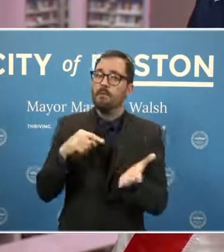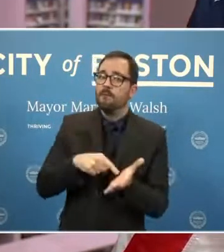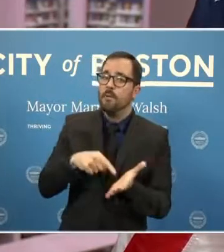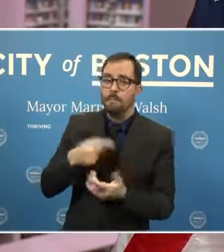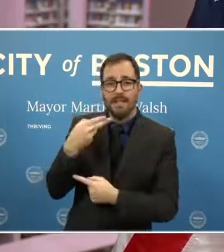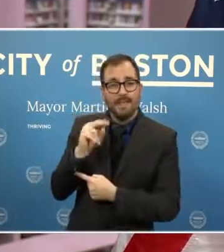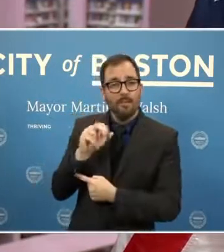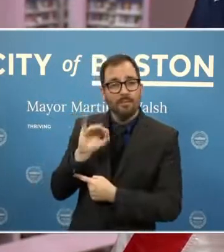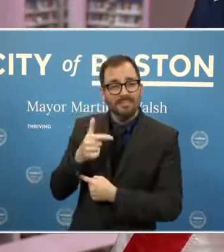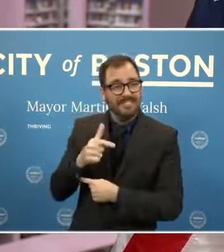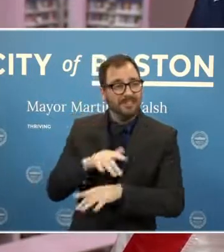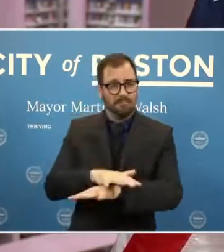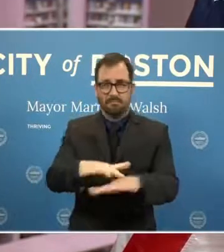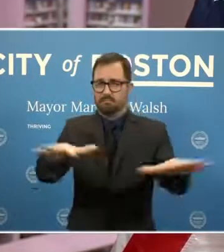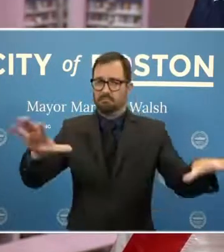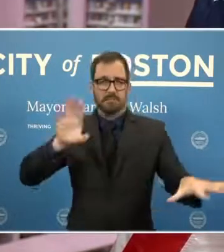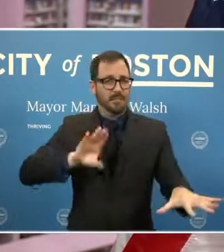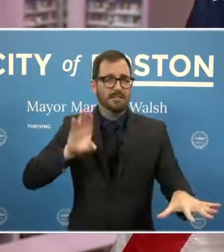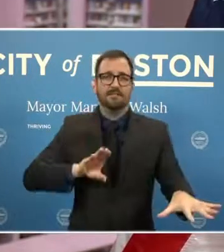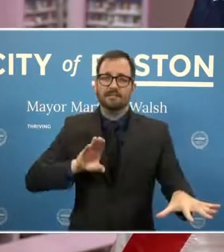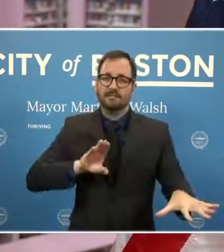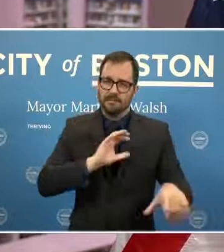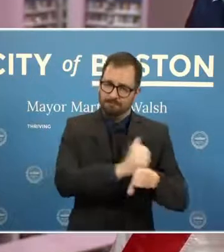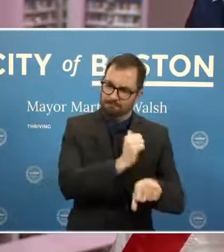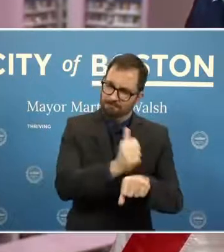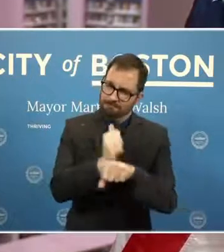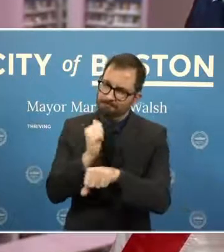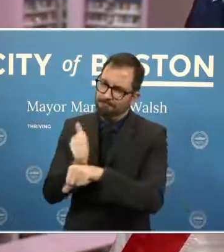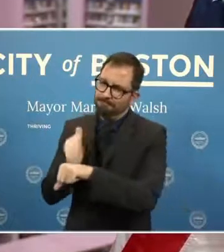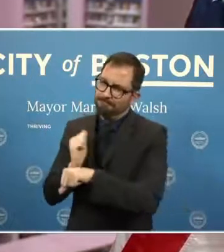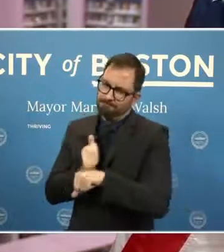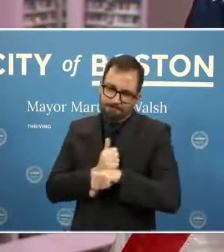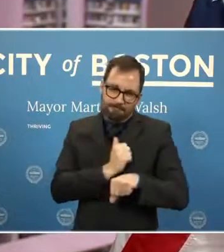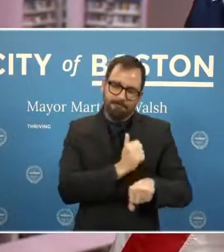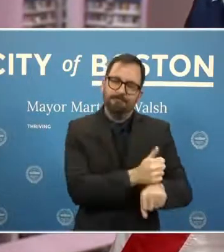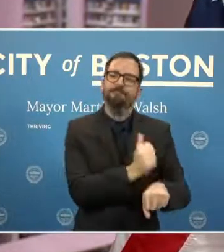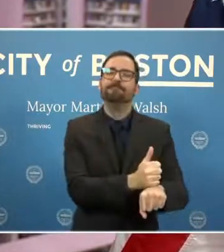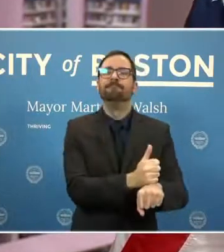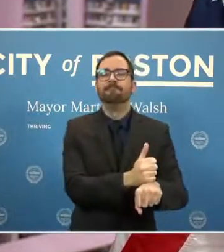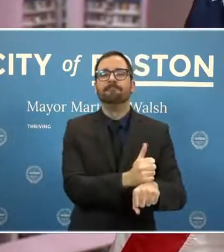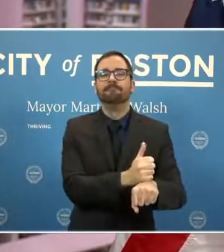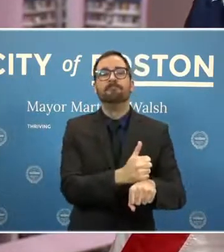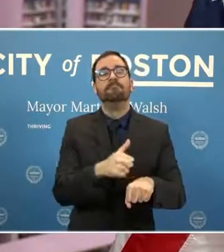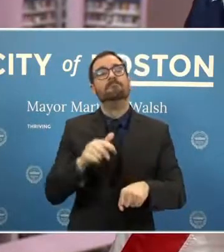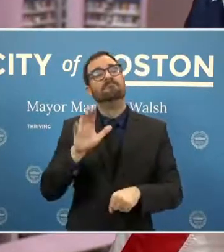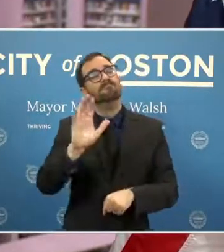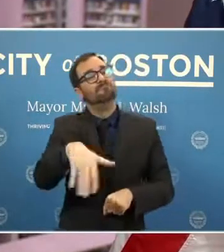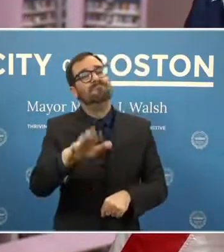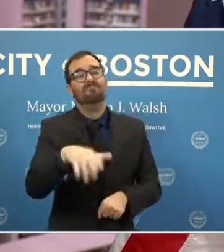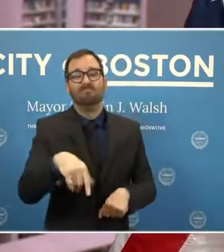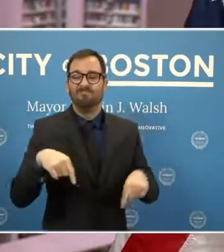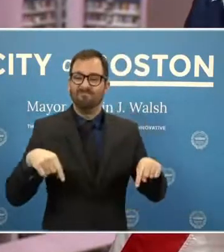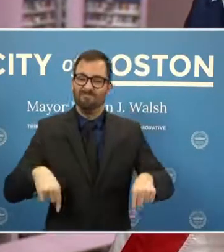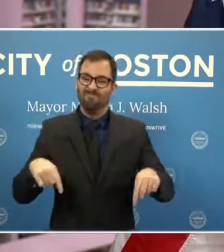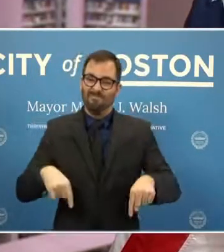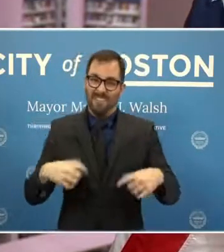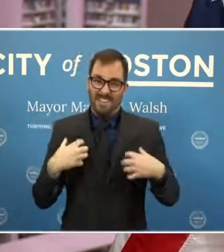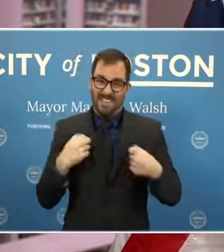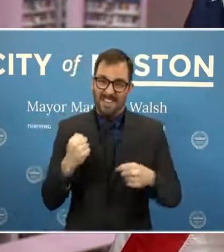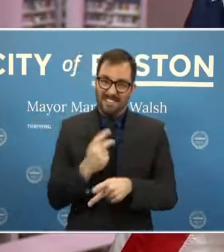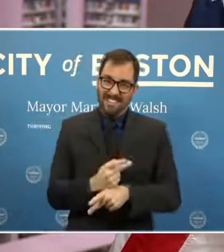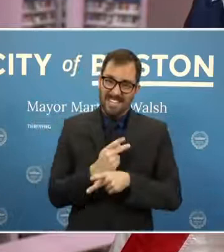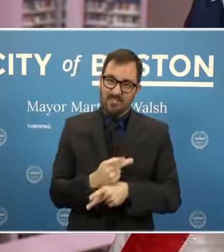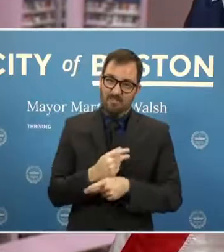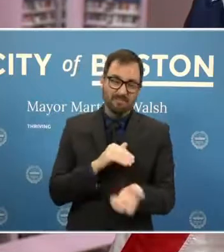We can't forget another healthcare crisis hurting our community, substance use disorder. We've maintained in-person recovery